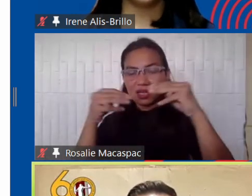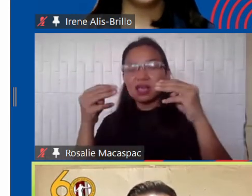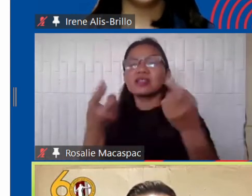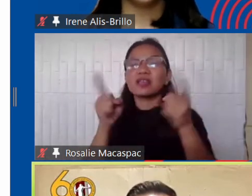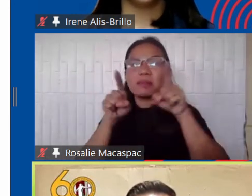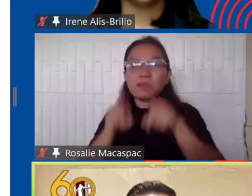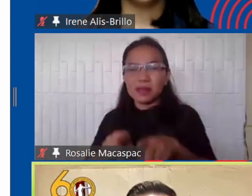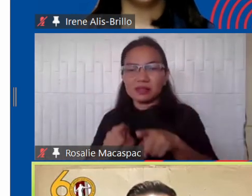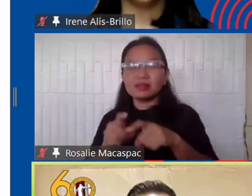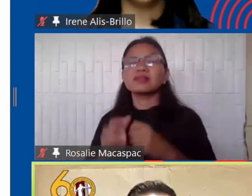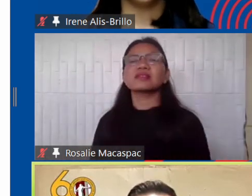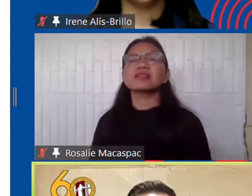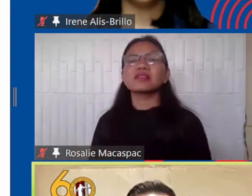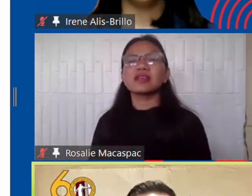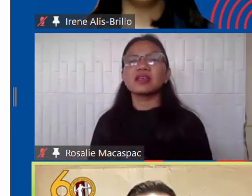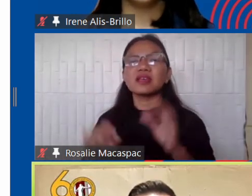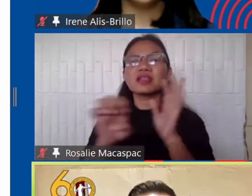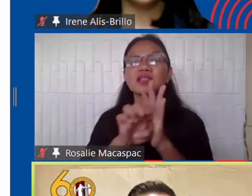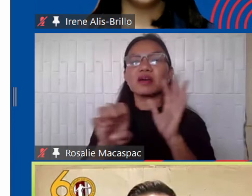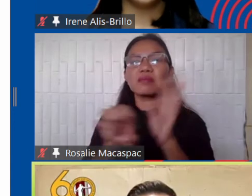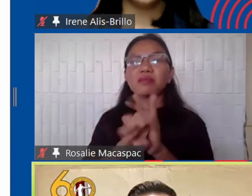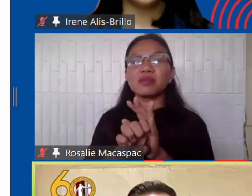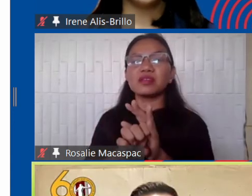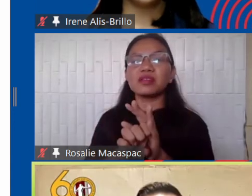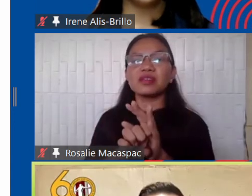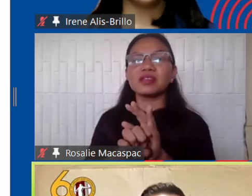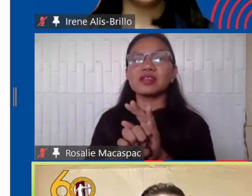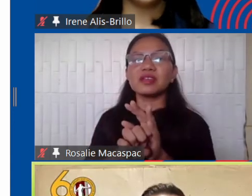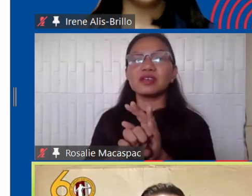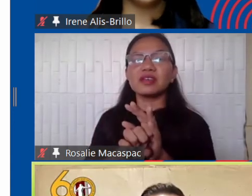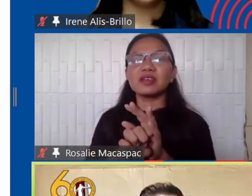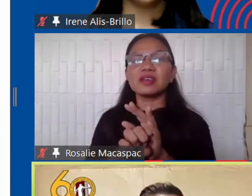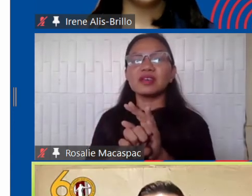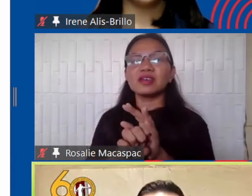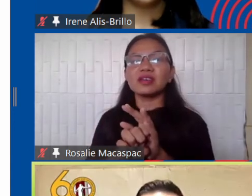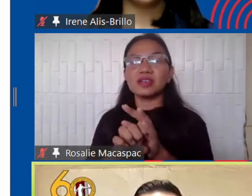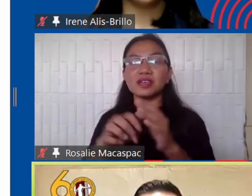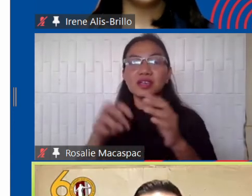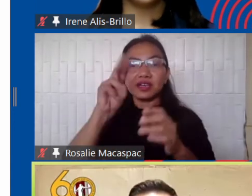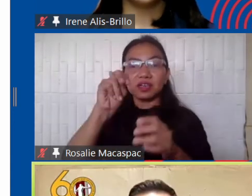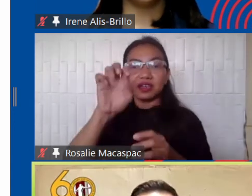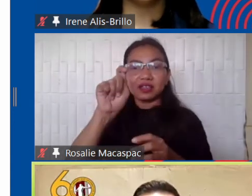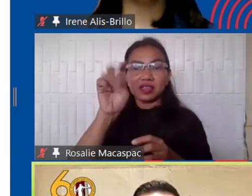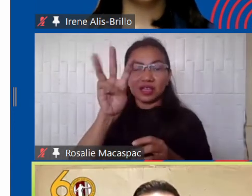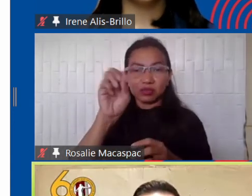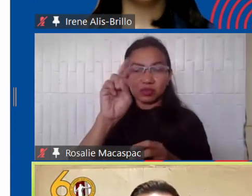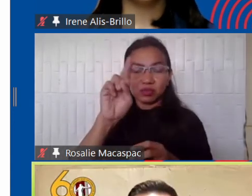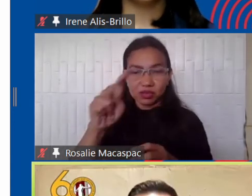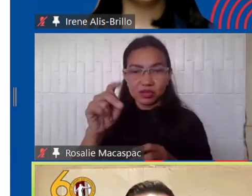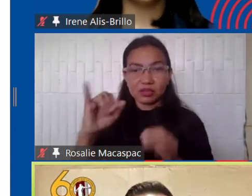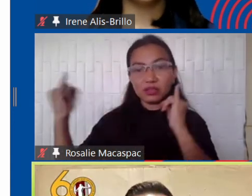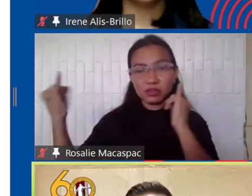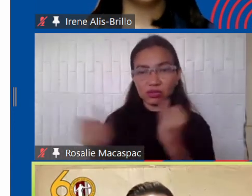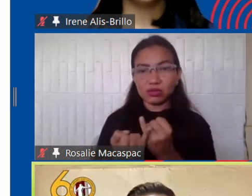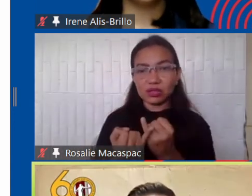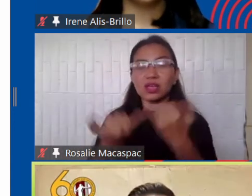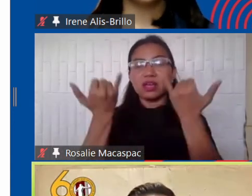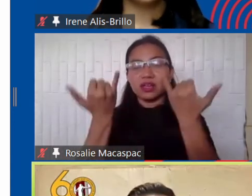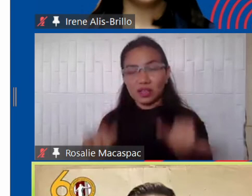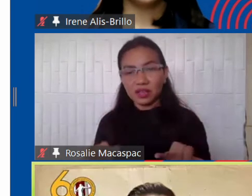example, si Ma'am Maglake, because of her network, na-introduce siya ako. So I now speaking here.